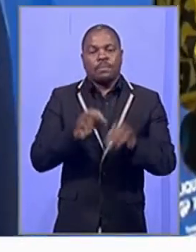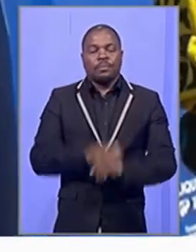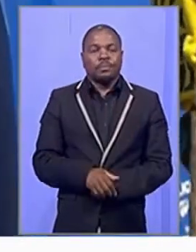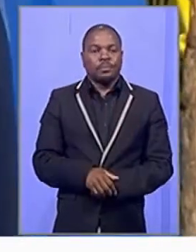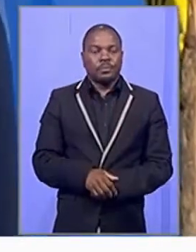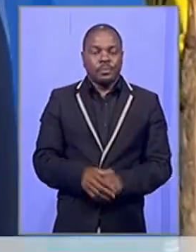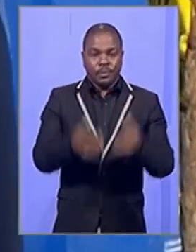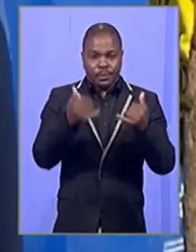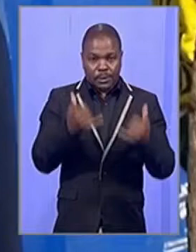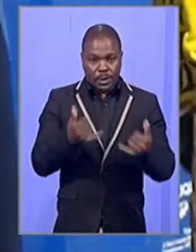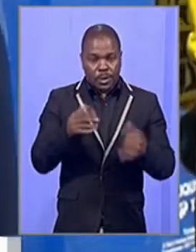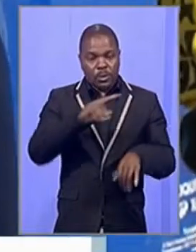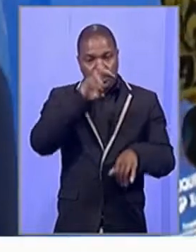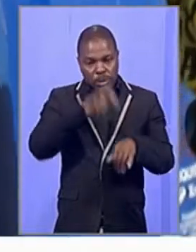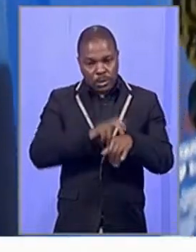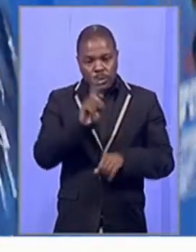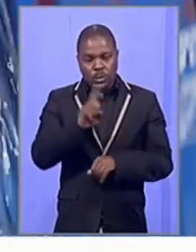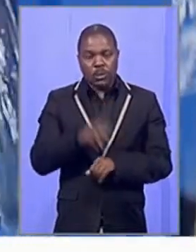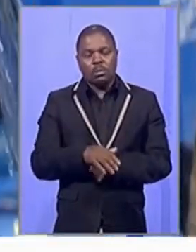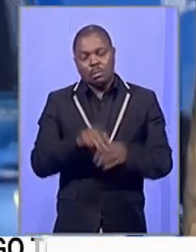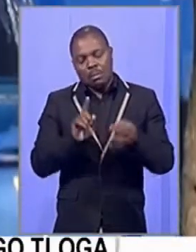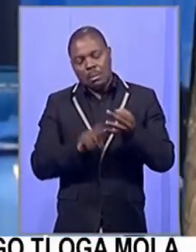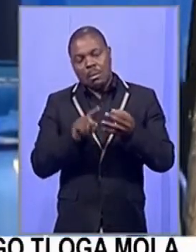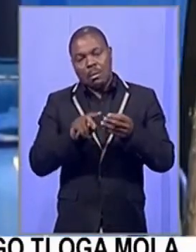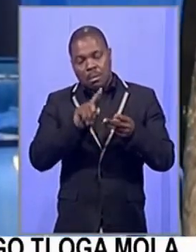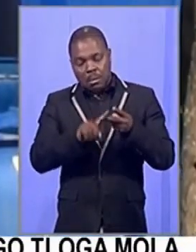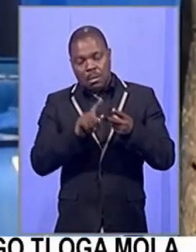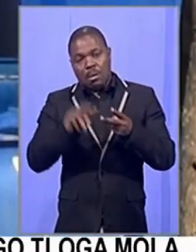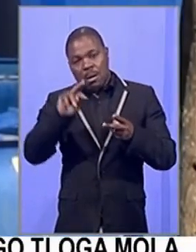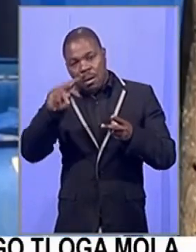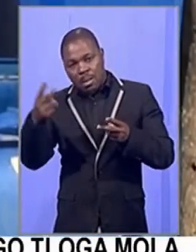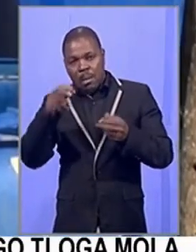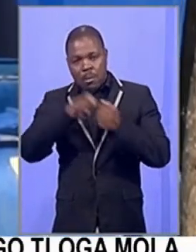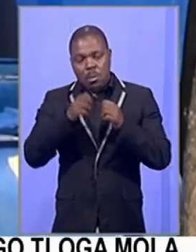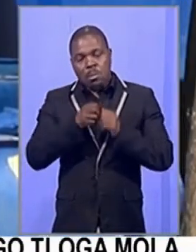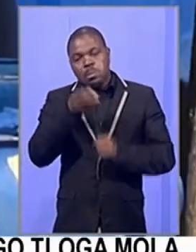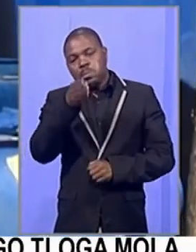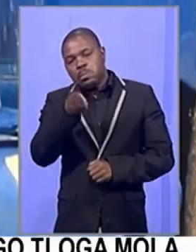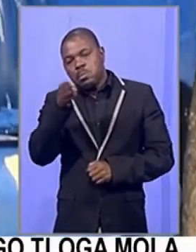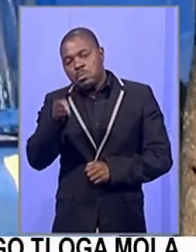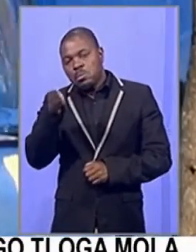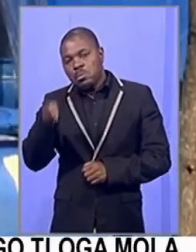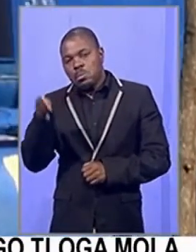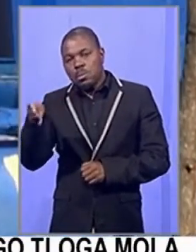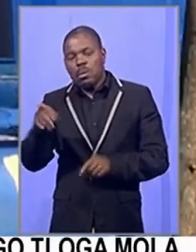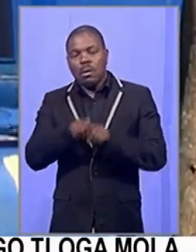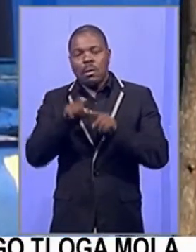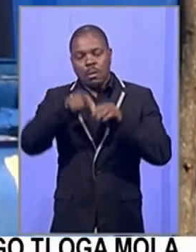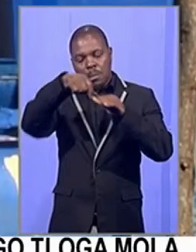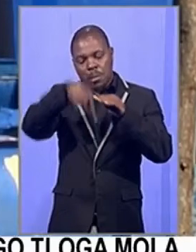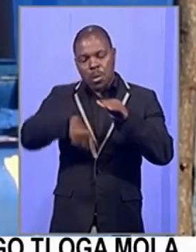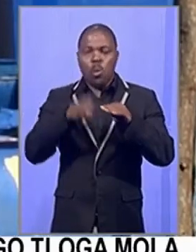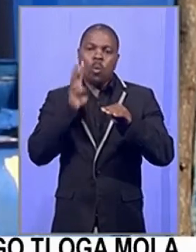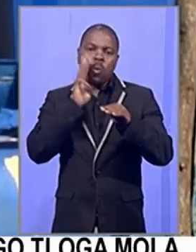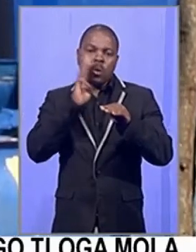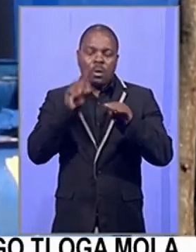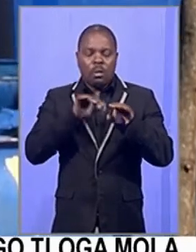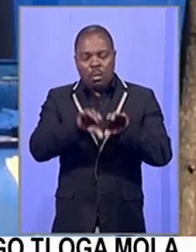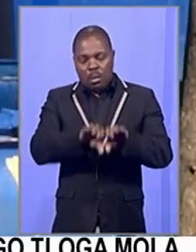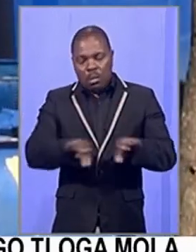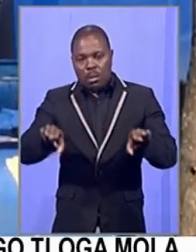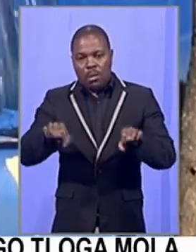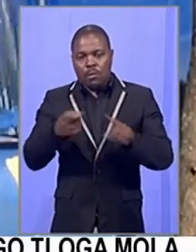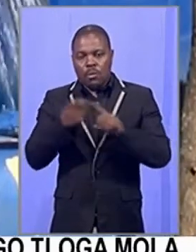ge re swanetše gore le tše dingwe tše e le goreng di be di le mathata a re na lona dipogodu tše dingwe tše di augmenta metsi